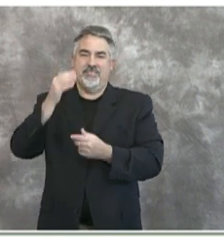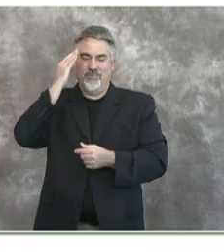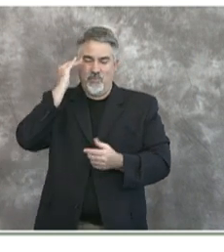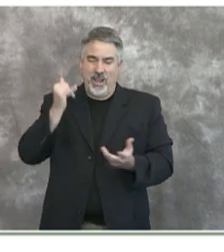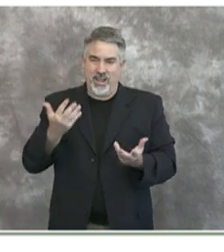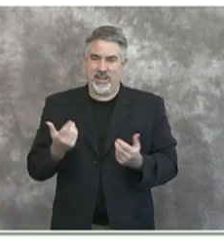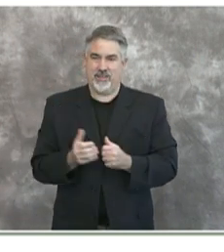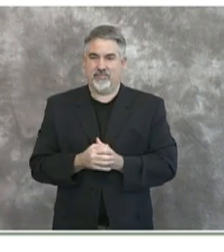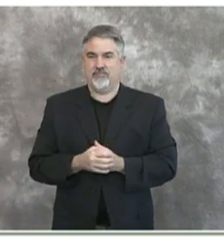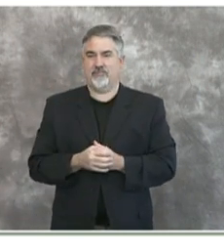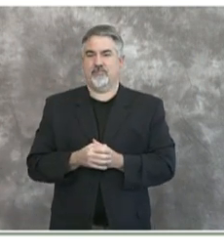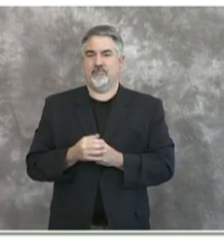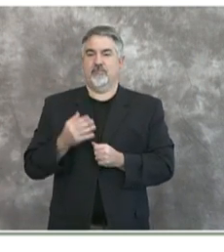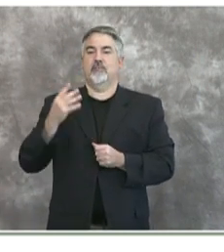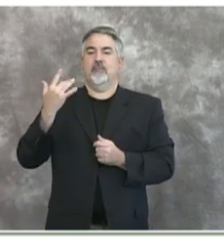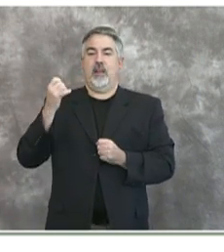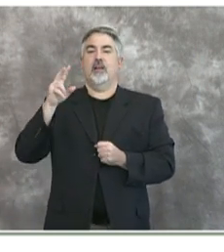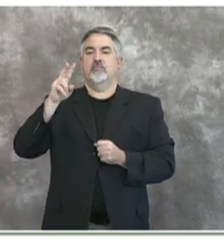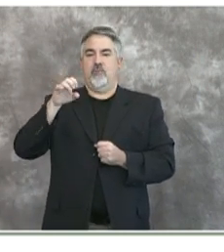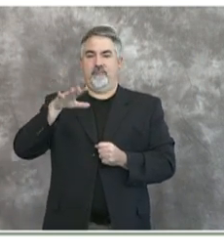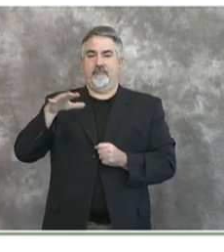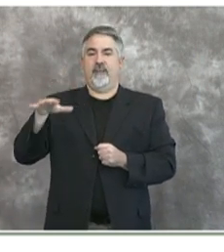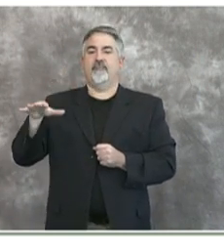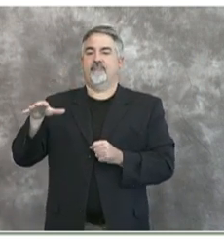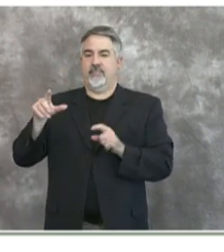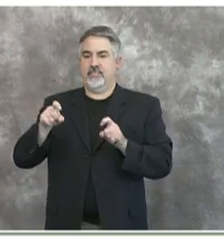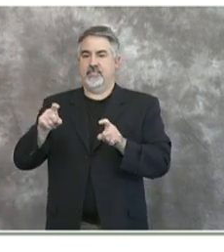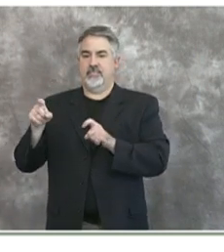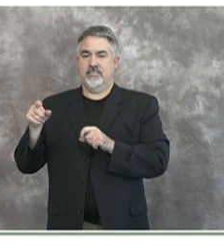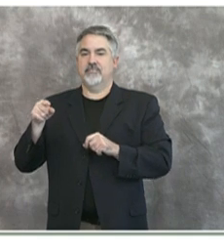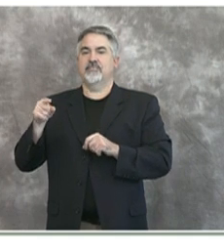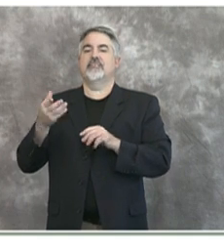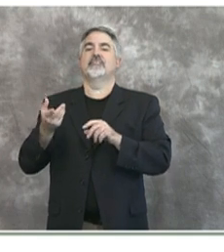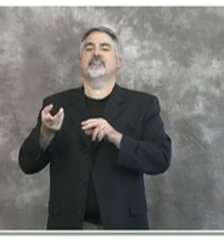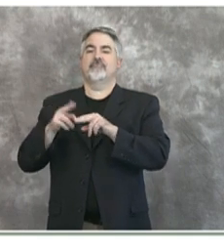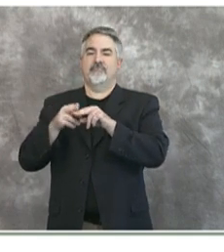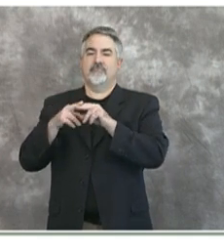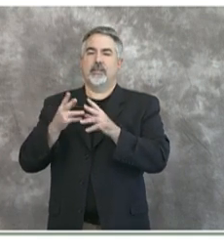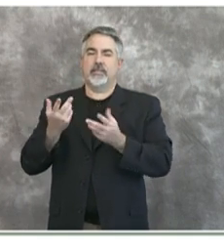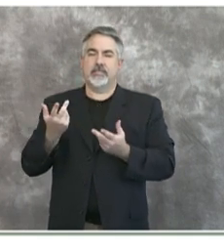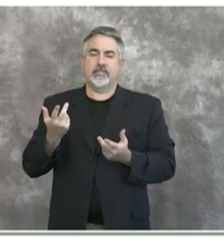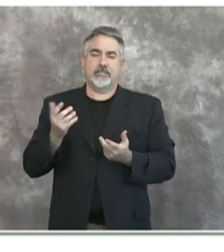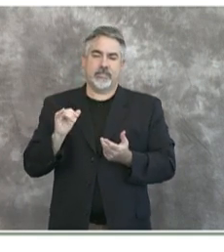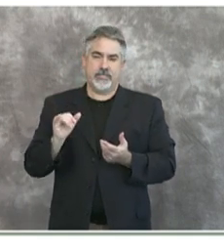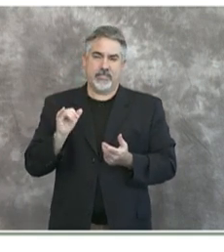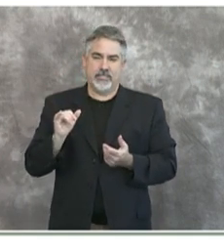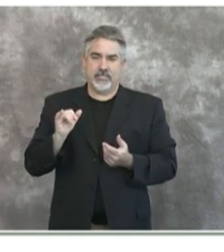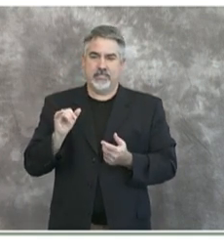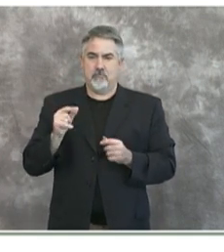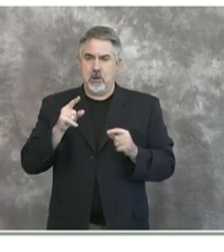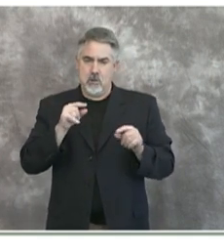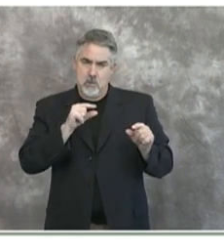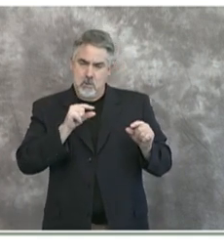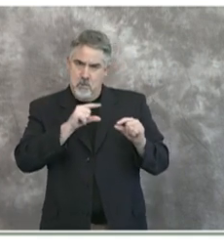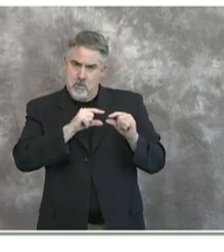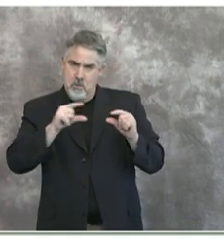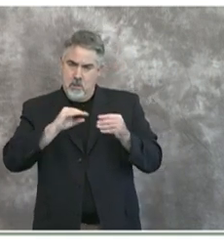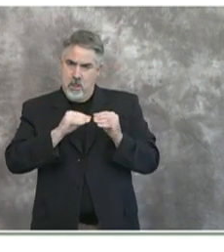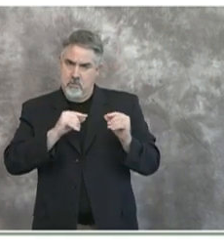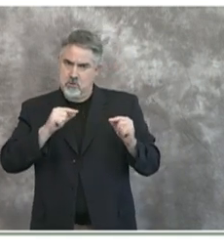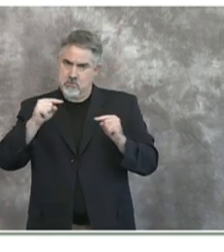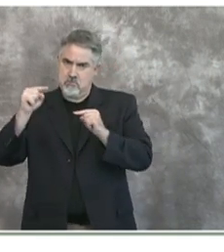2,255, which is a positive step. Again, we've seen a kind of erratic nature of testing, but we certainly hope to see continued increases